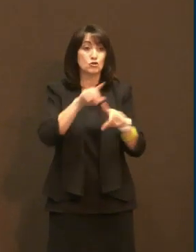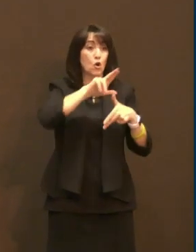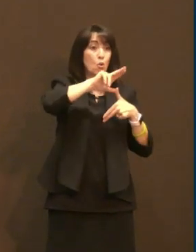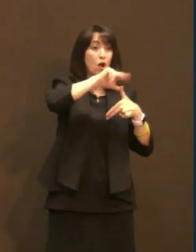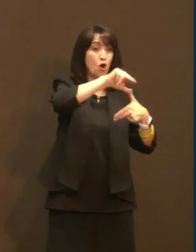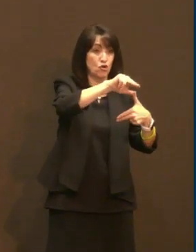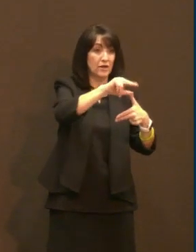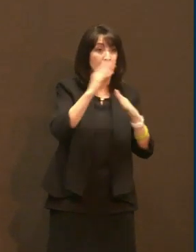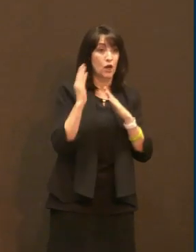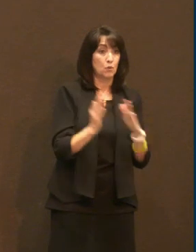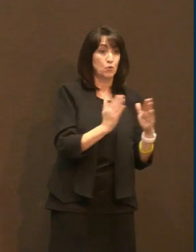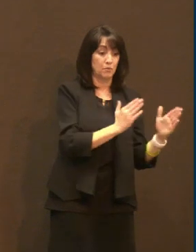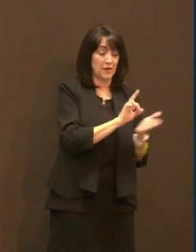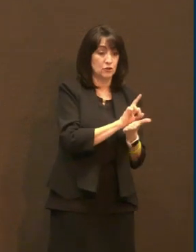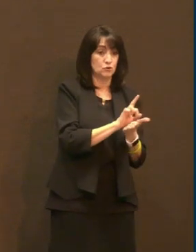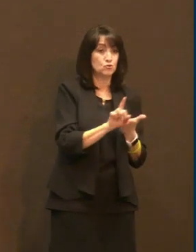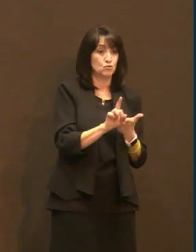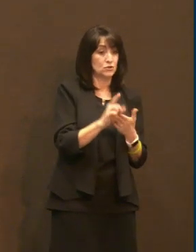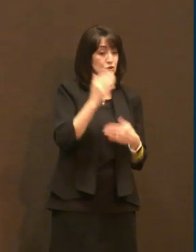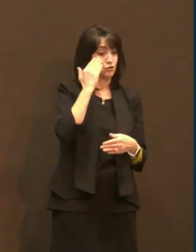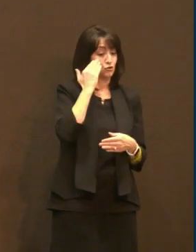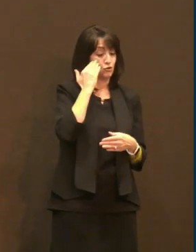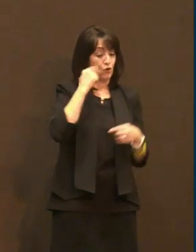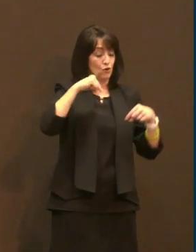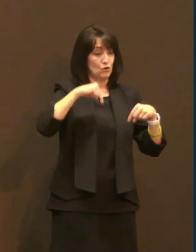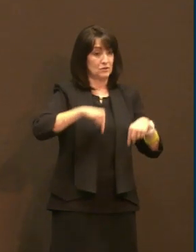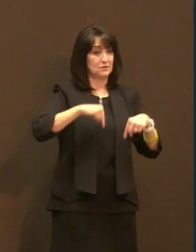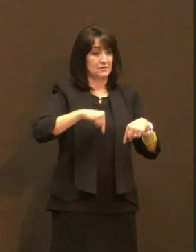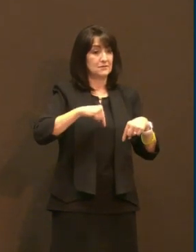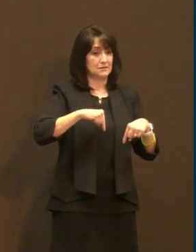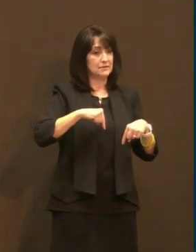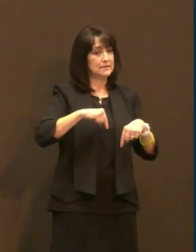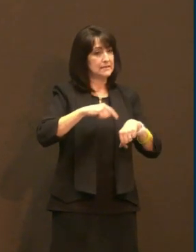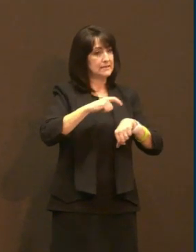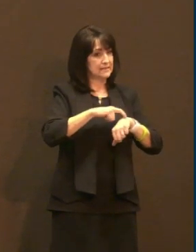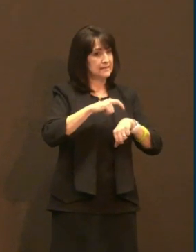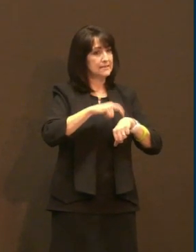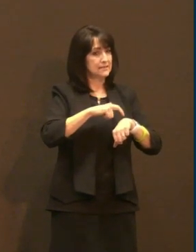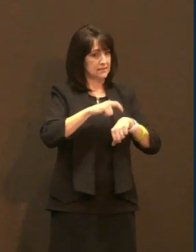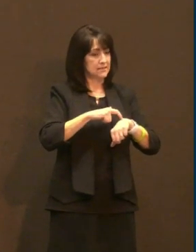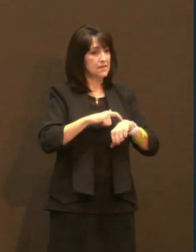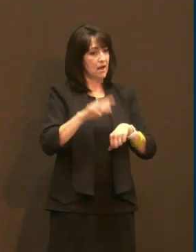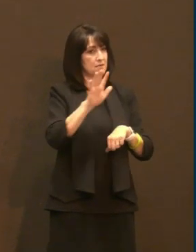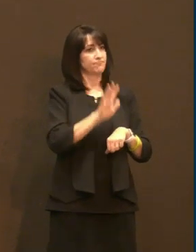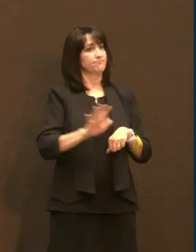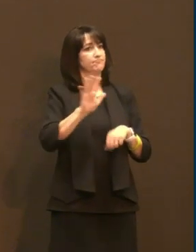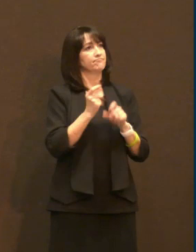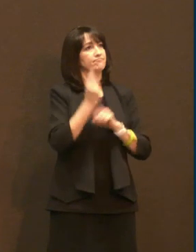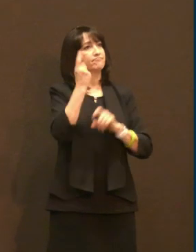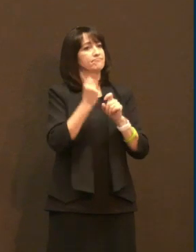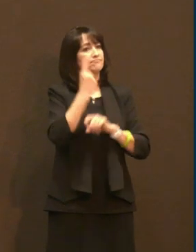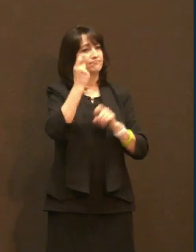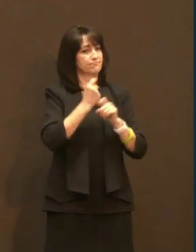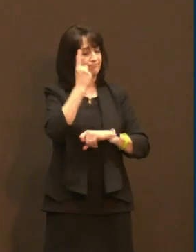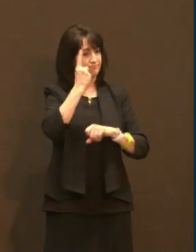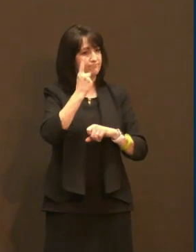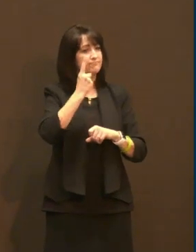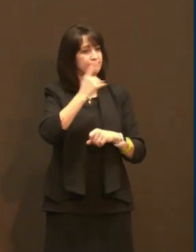late, mid to late hurricane season state with the impacts of it, but I think if anything that we have learned